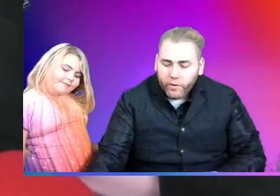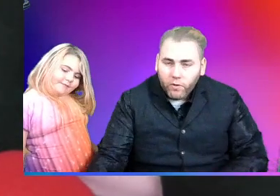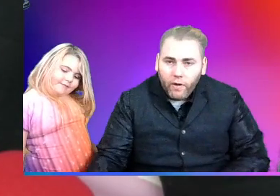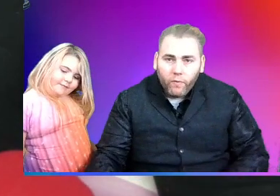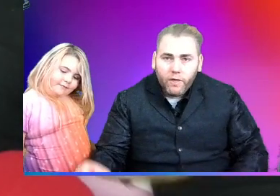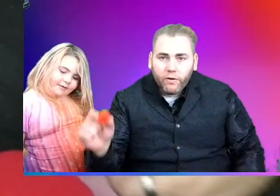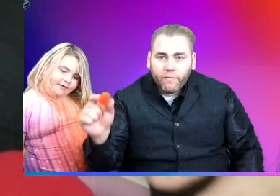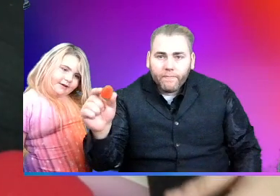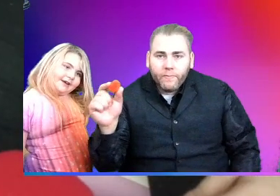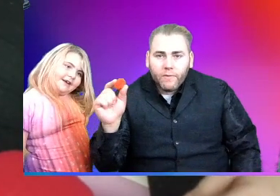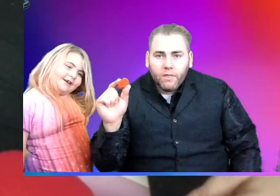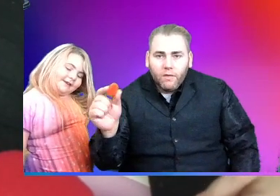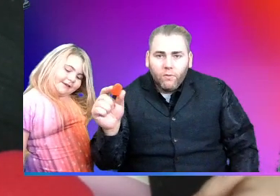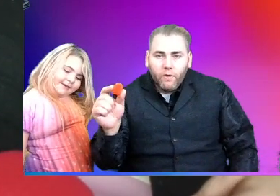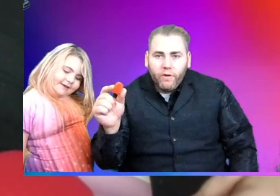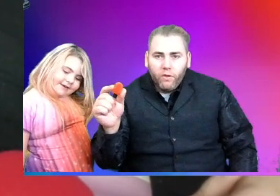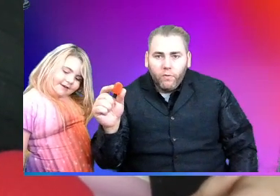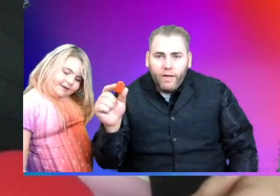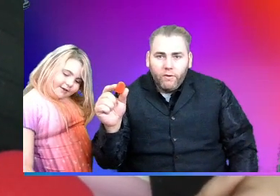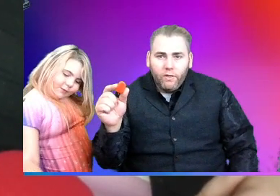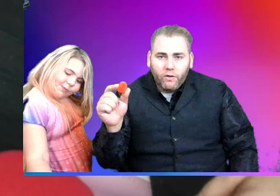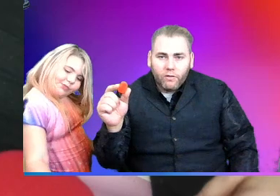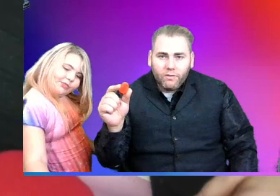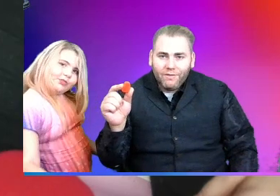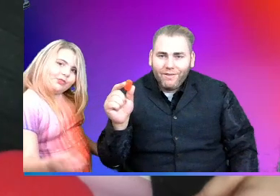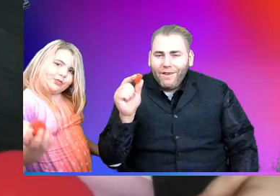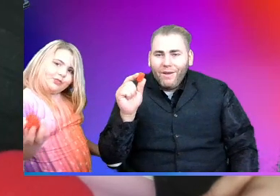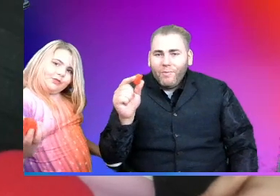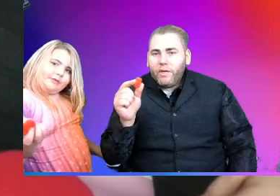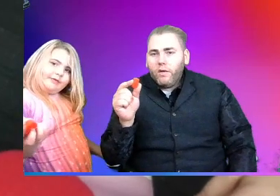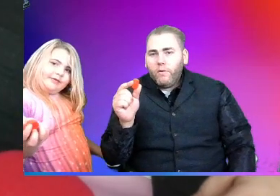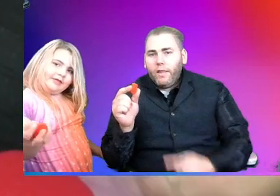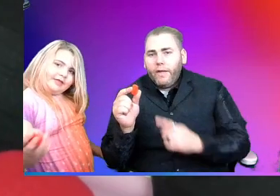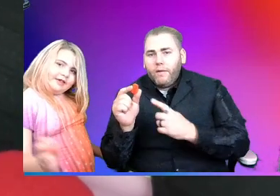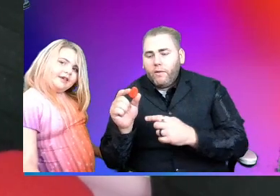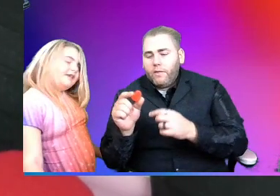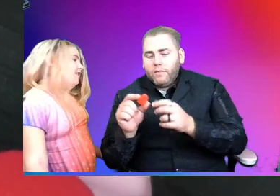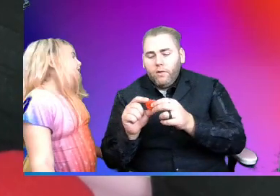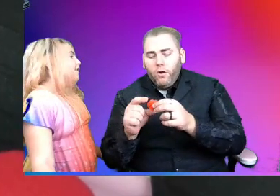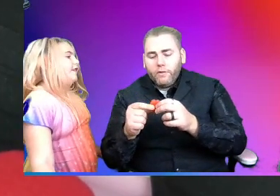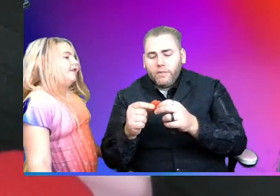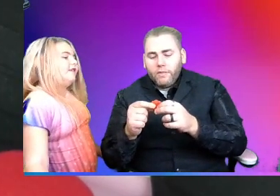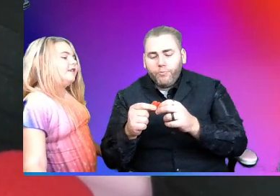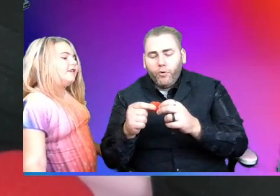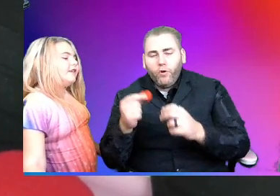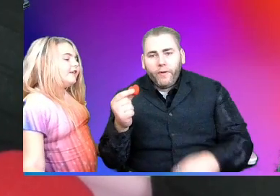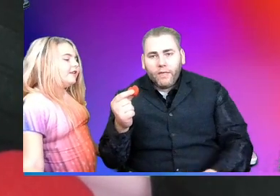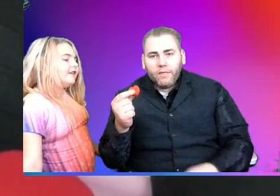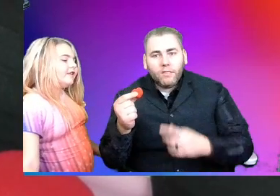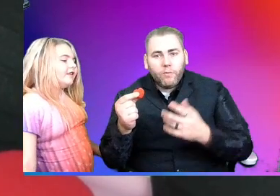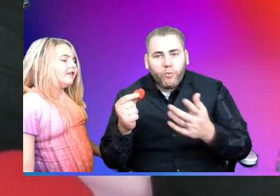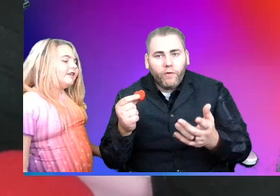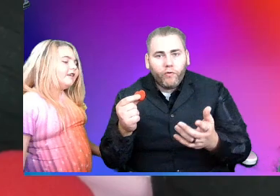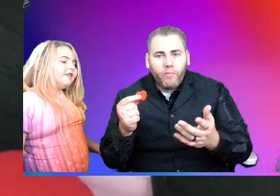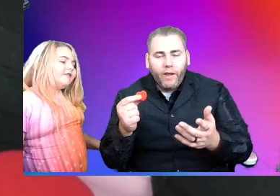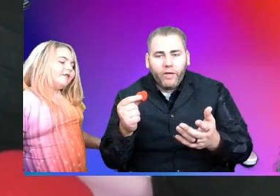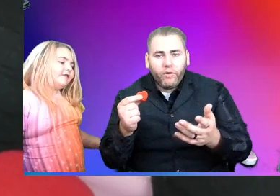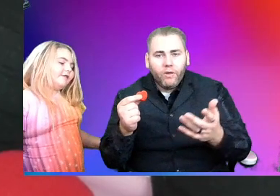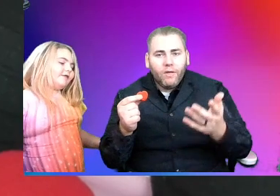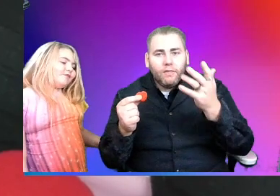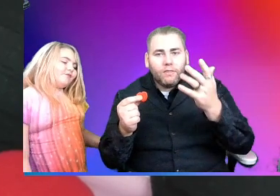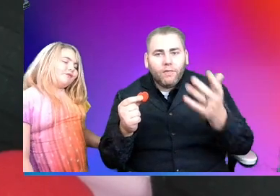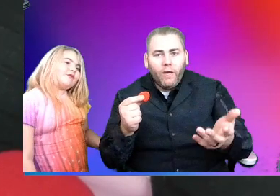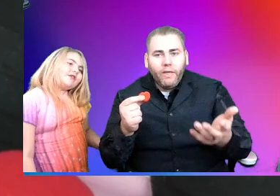gone. But we do have one here. We have another one down here. But you know what I like about these little hearts is they're perfect. This is a perfect